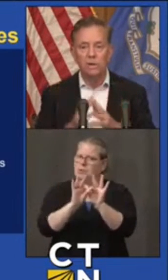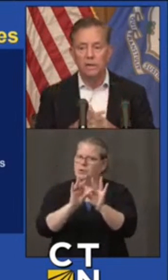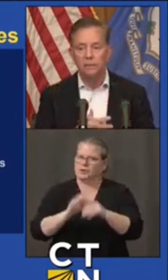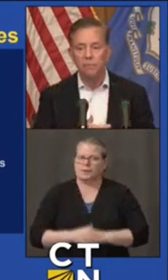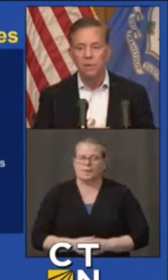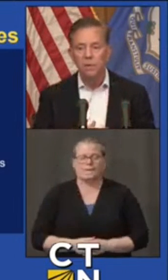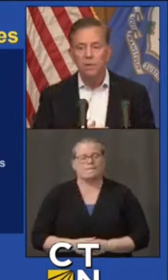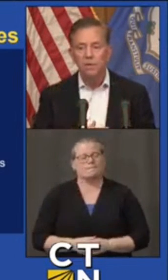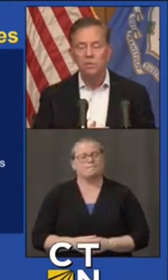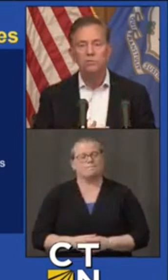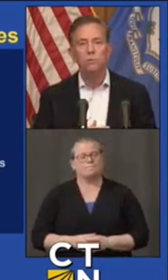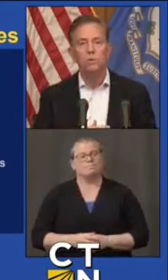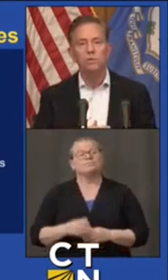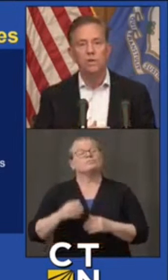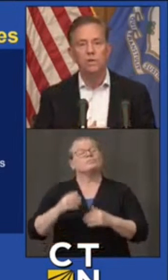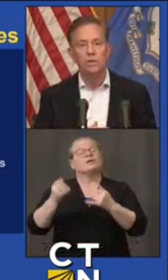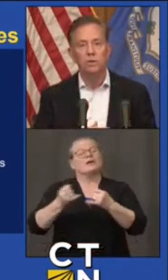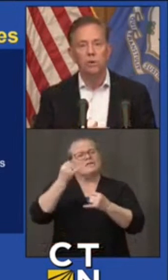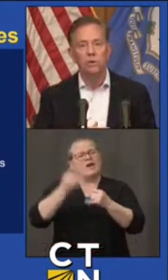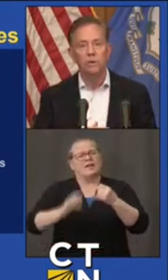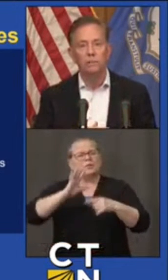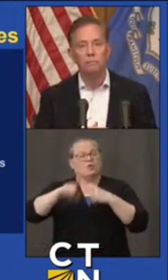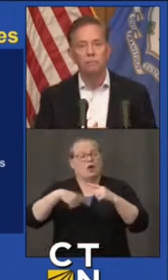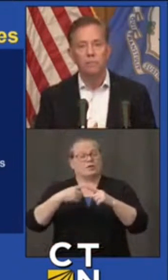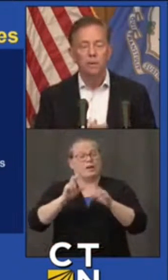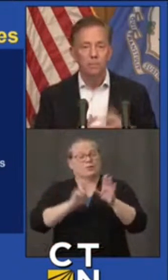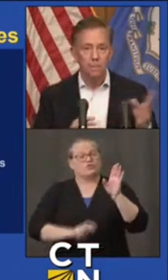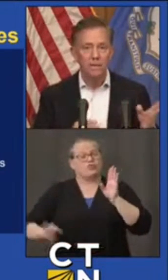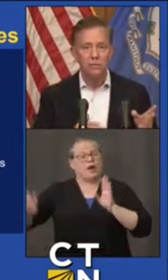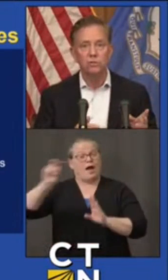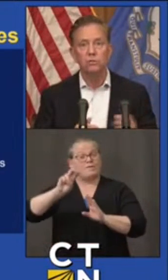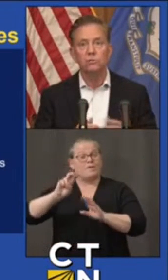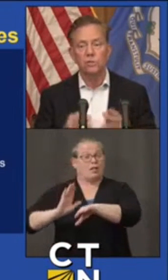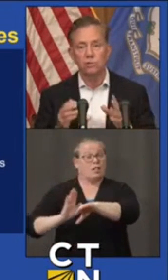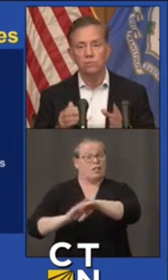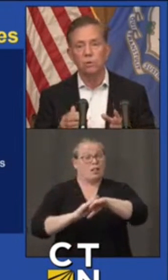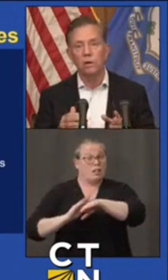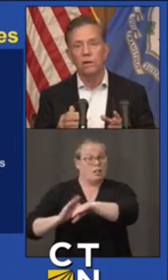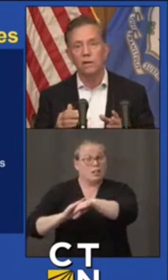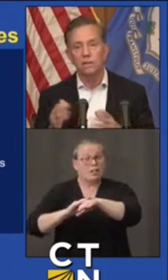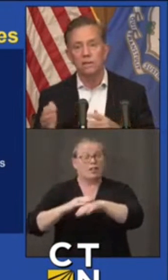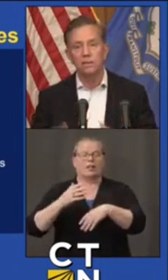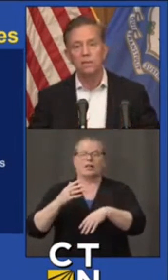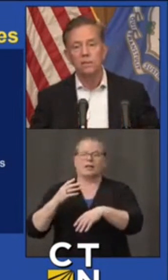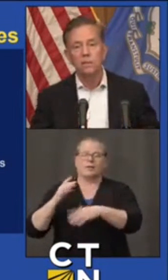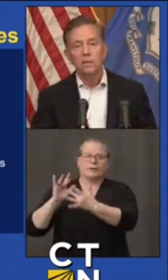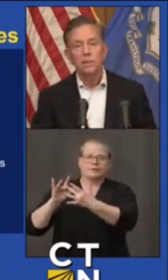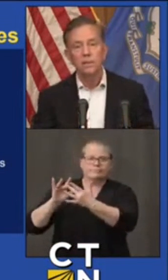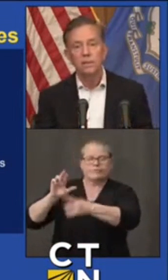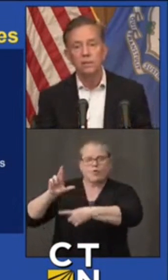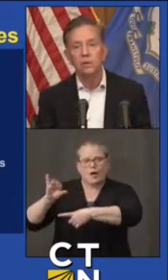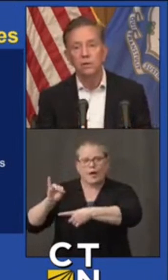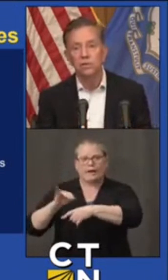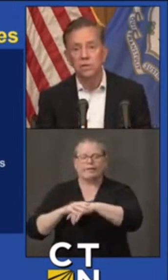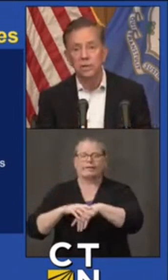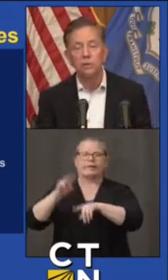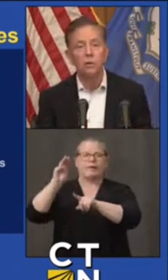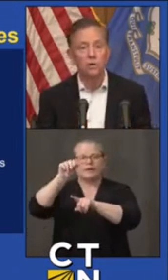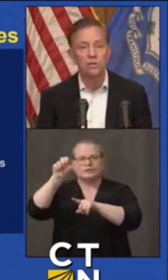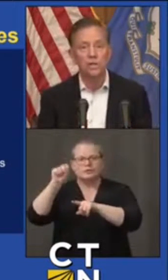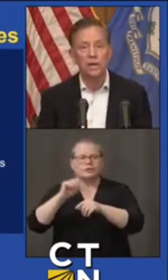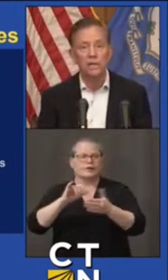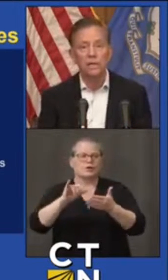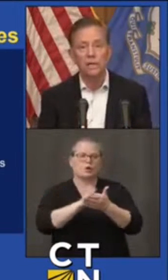advisory. This is what we're discussing with Massachusetts, Rhode Island, New York City, New